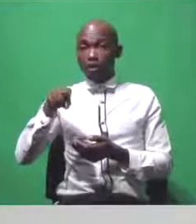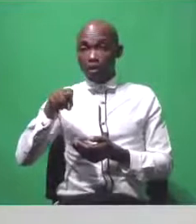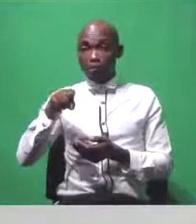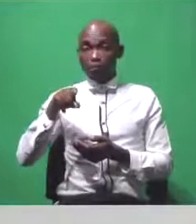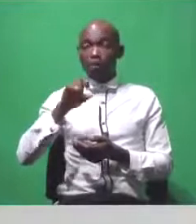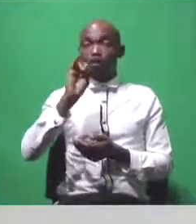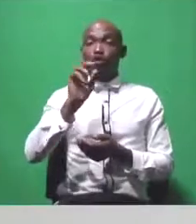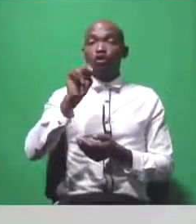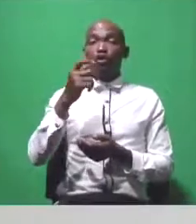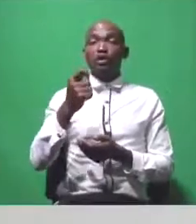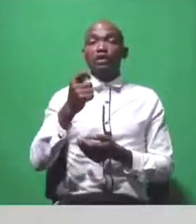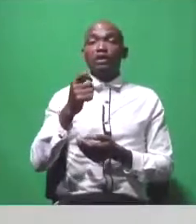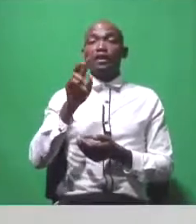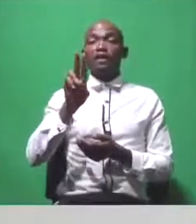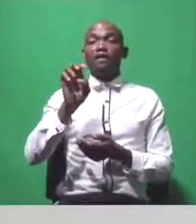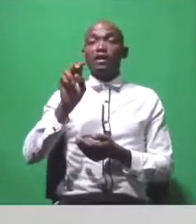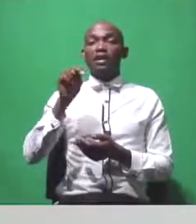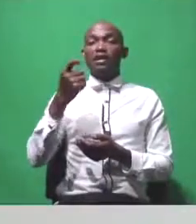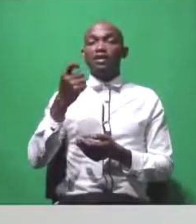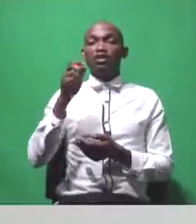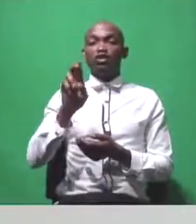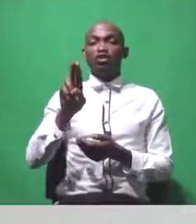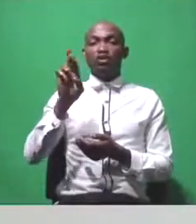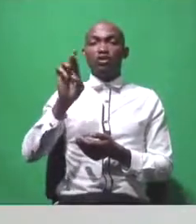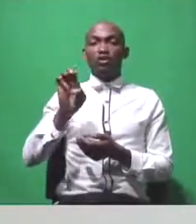joint venture